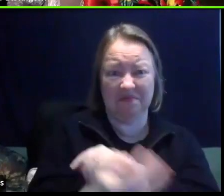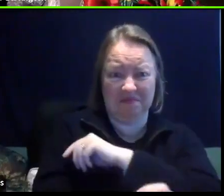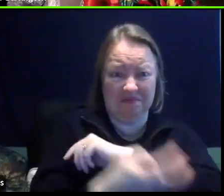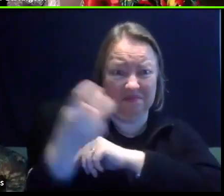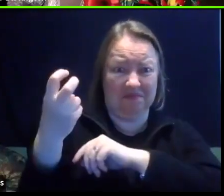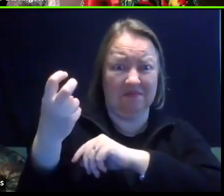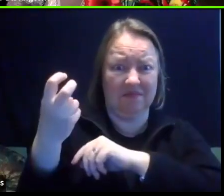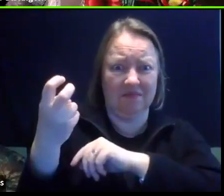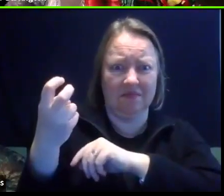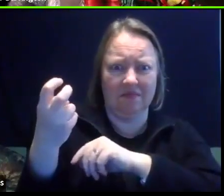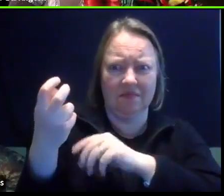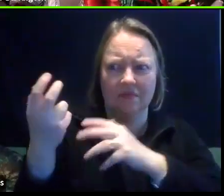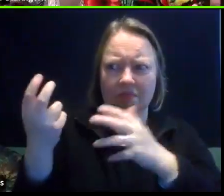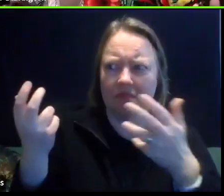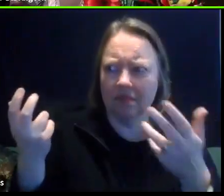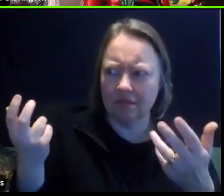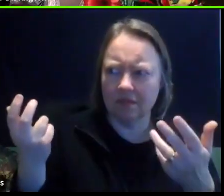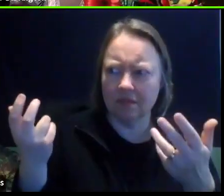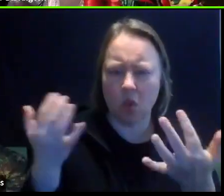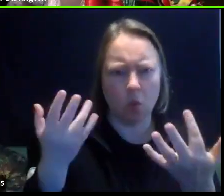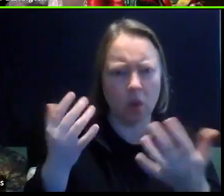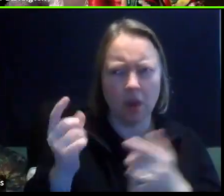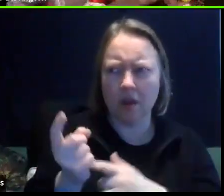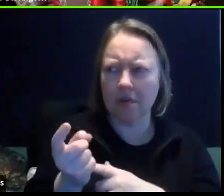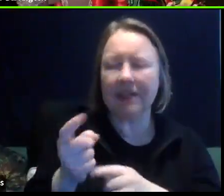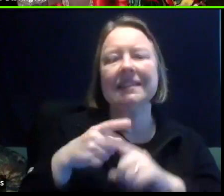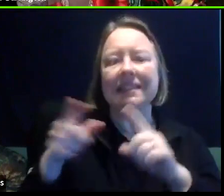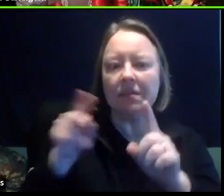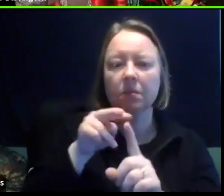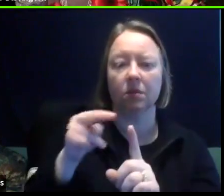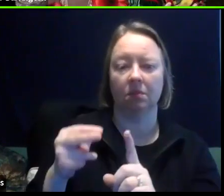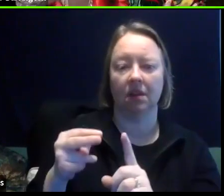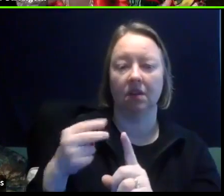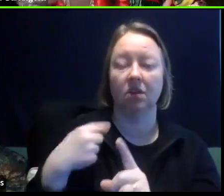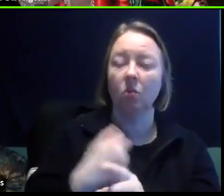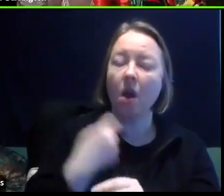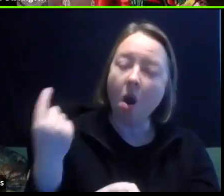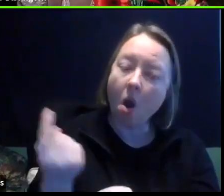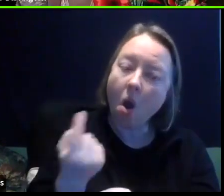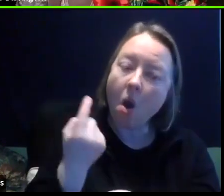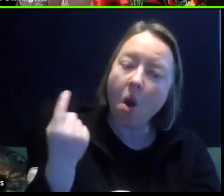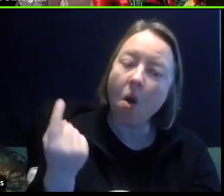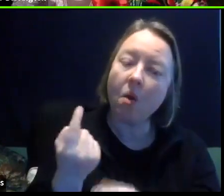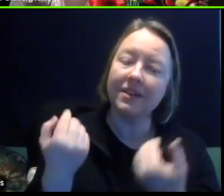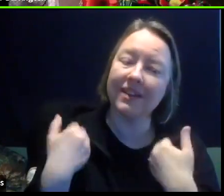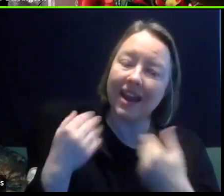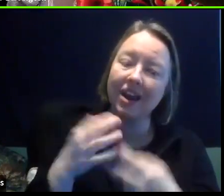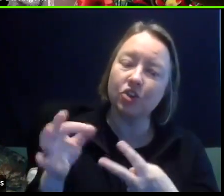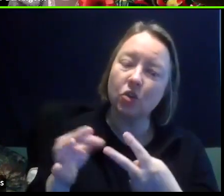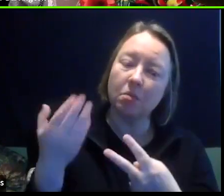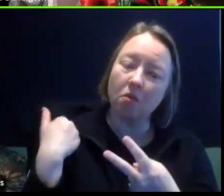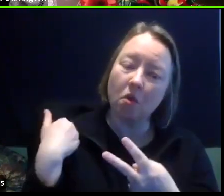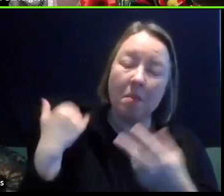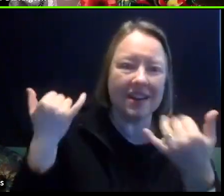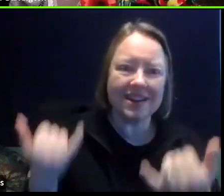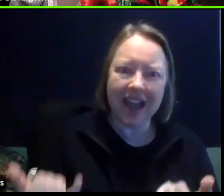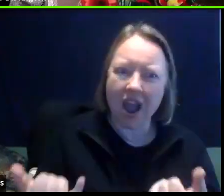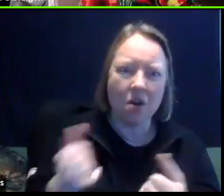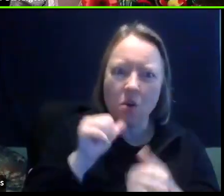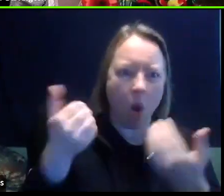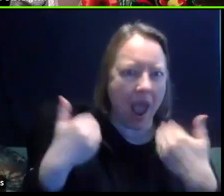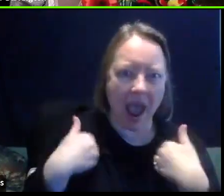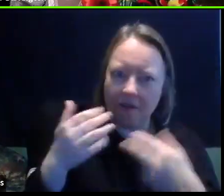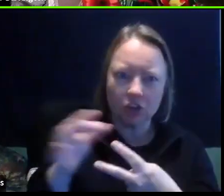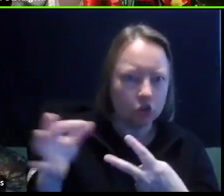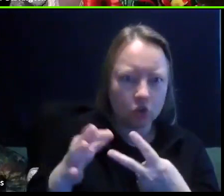minute. It gave us a different perspective because we always had a choice and now the choice has been taken away. And I